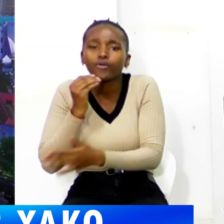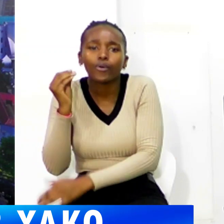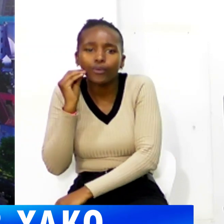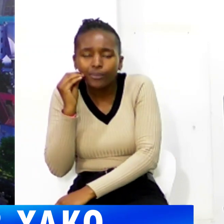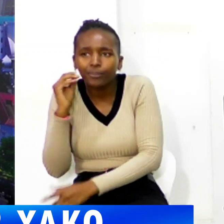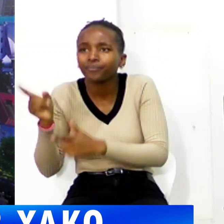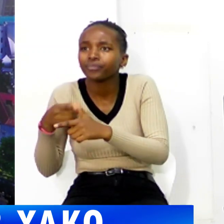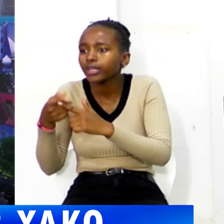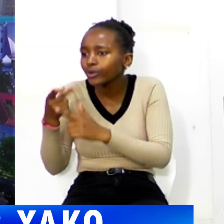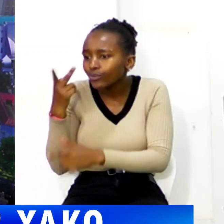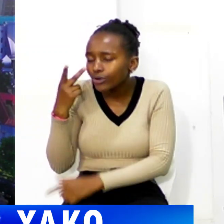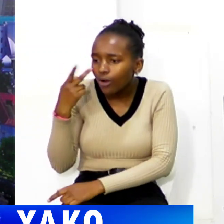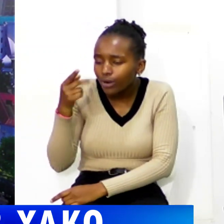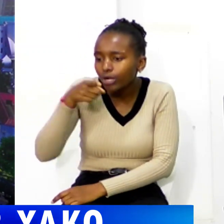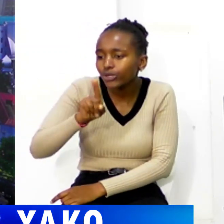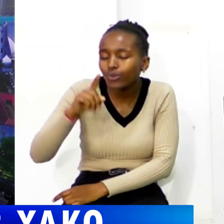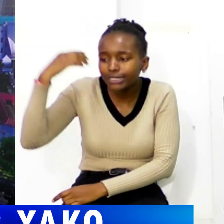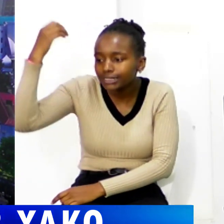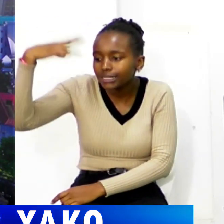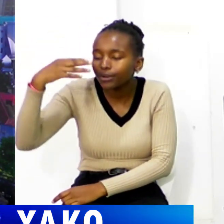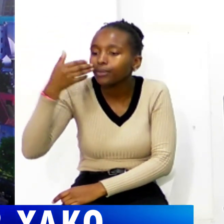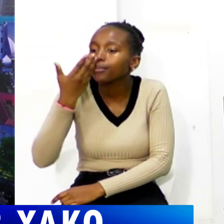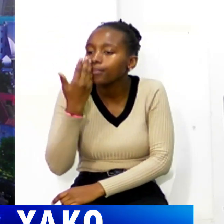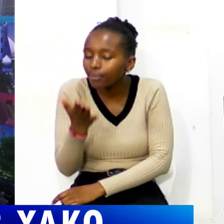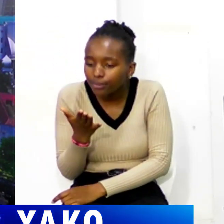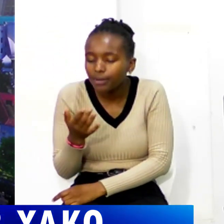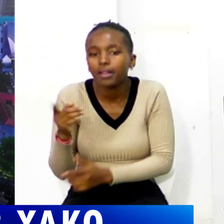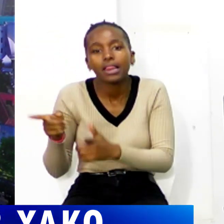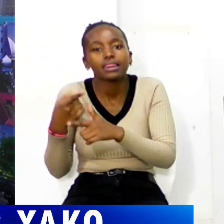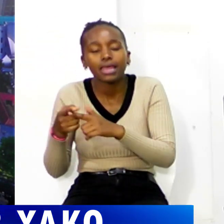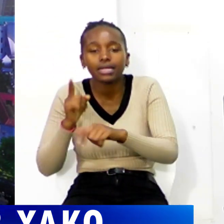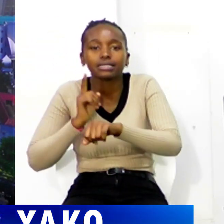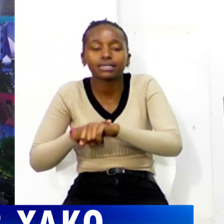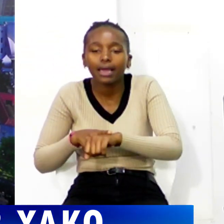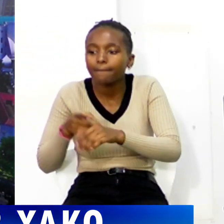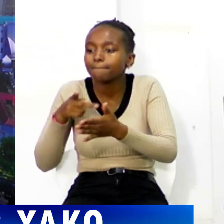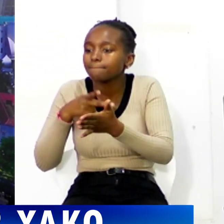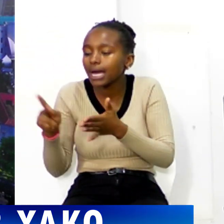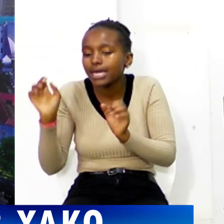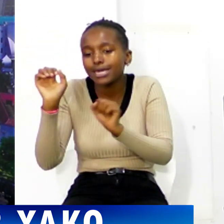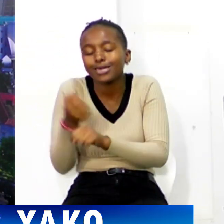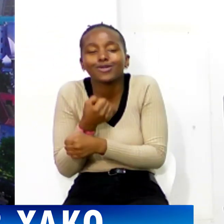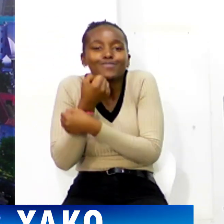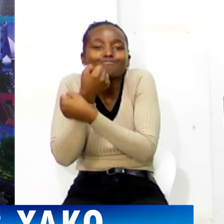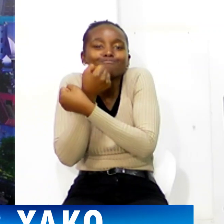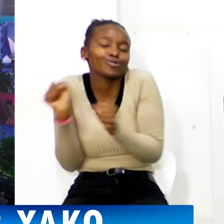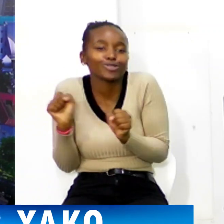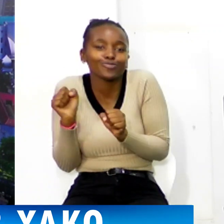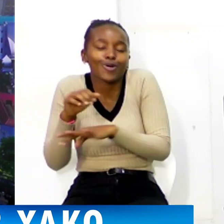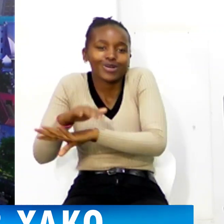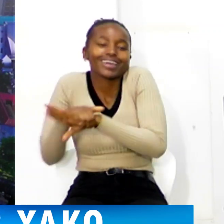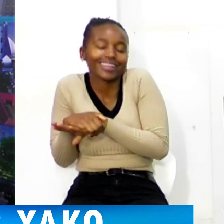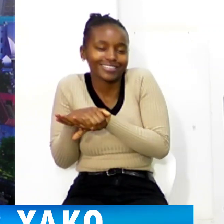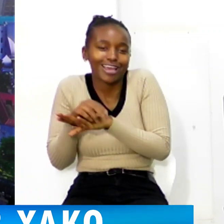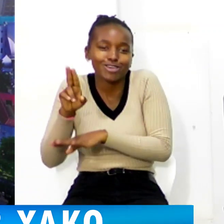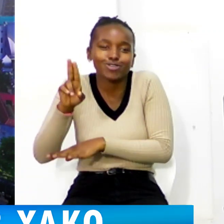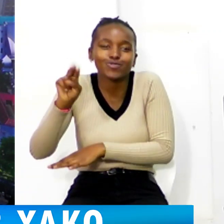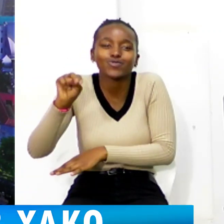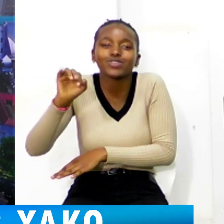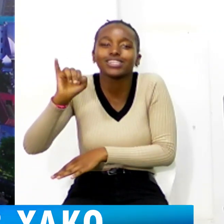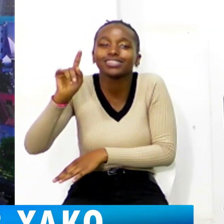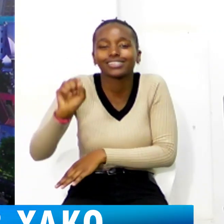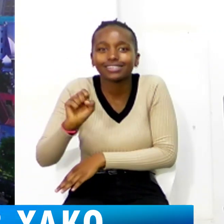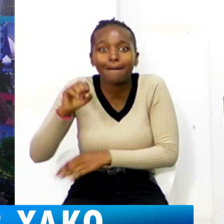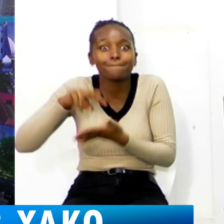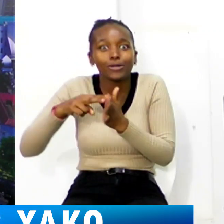over, and you buy, then you are stuck in the night. That is the inconvenience we are telling Kenyans.